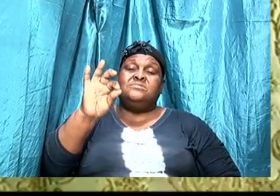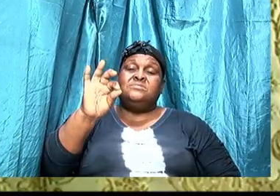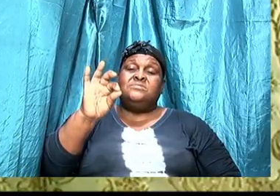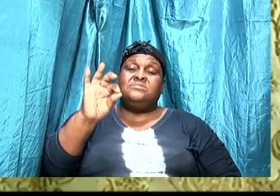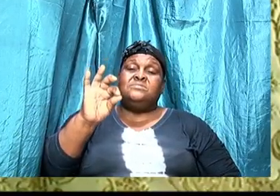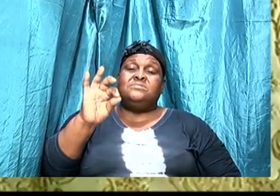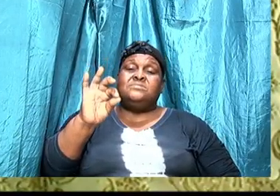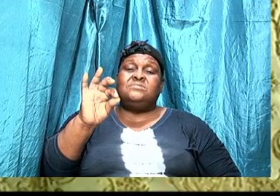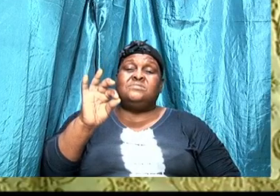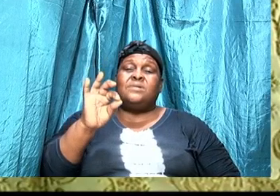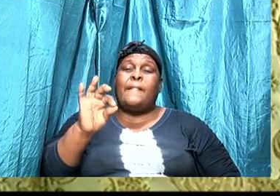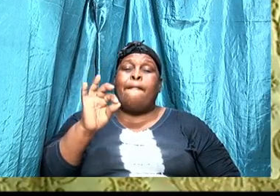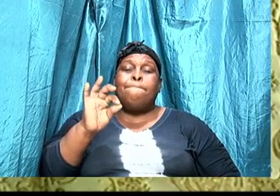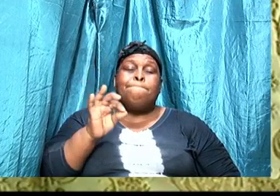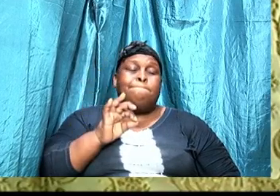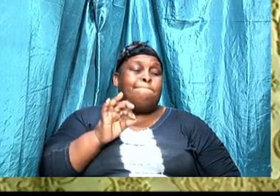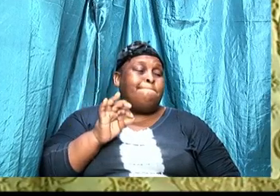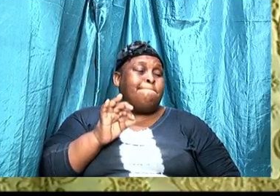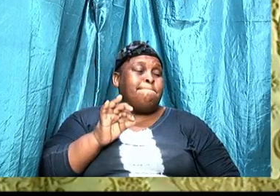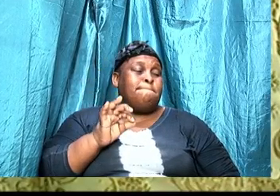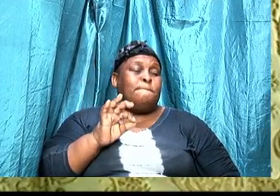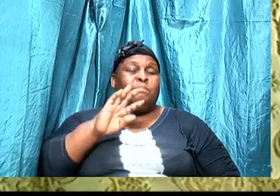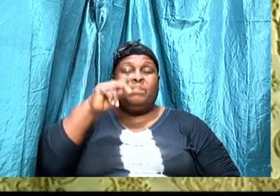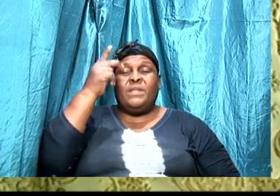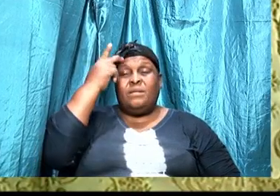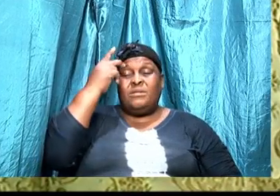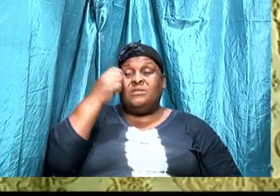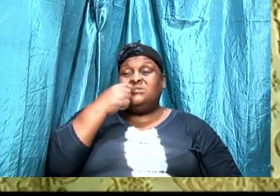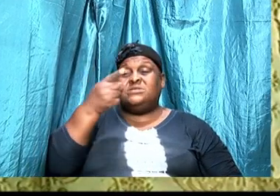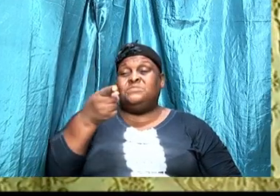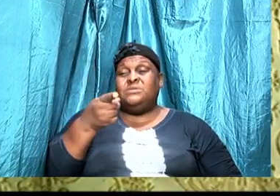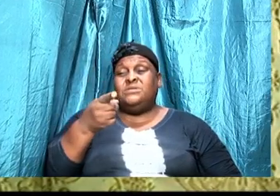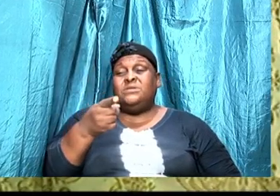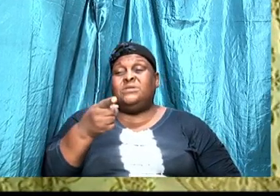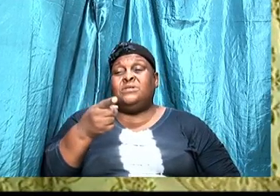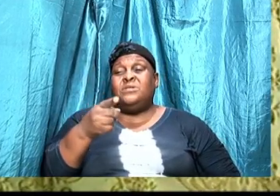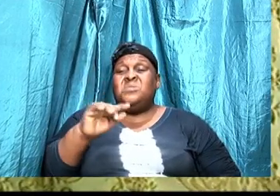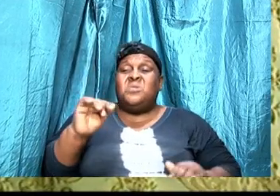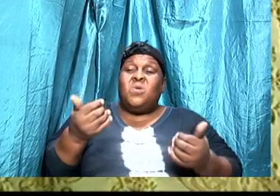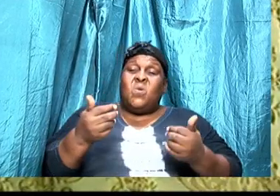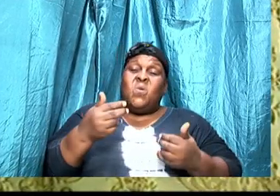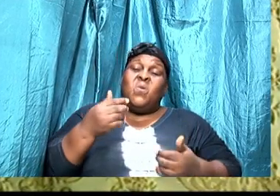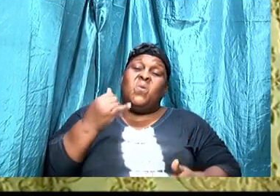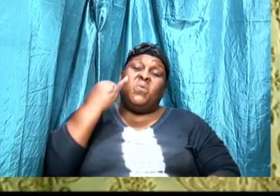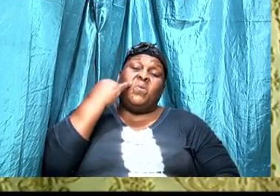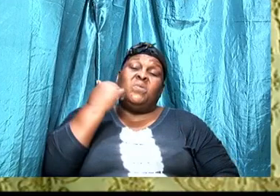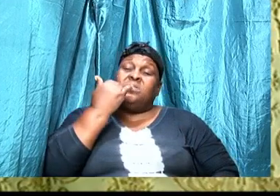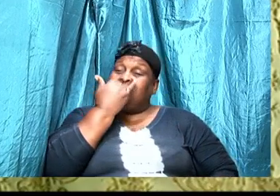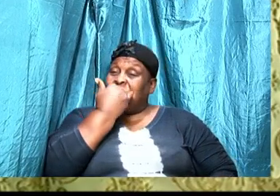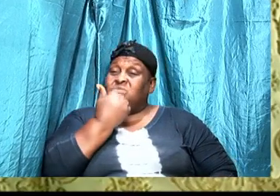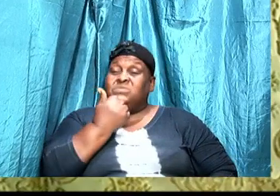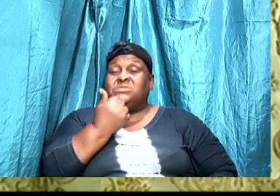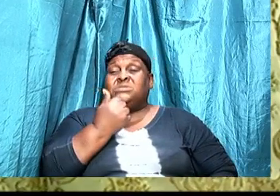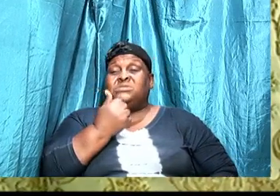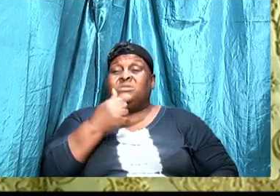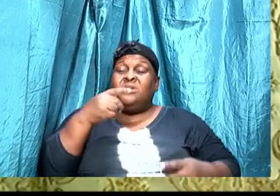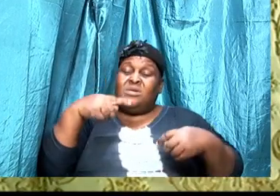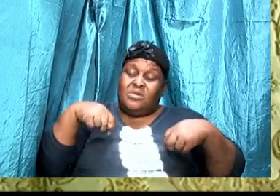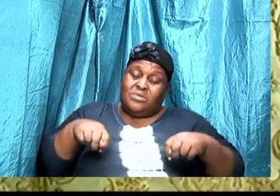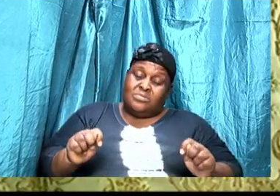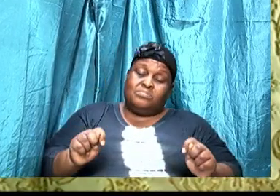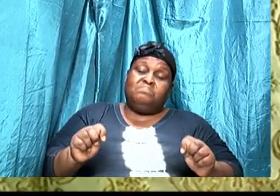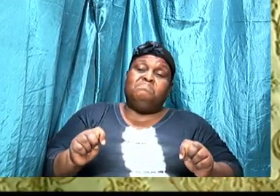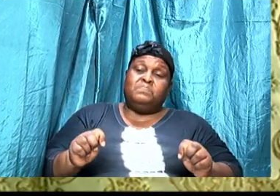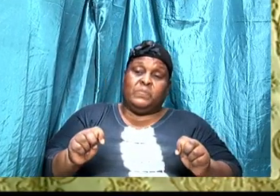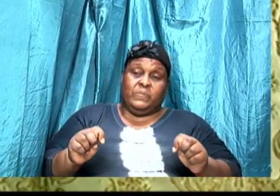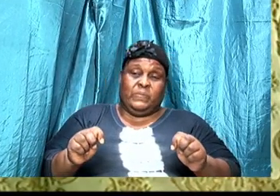9, there's a quick summary of verse 9. Paul speaks about, you know, how the Jews trying to,